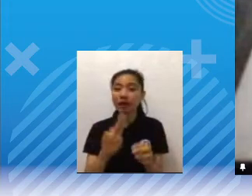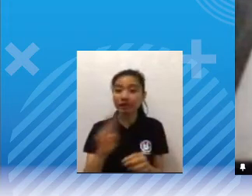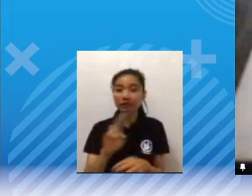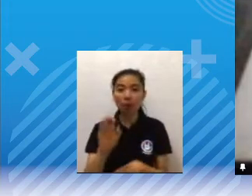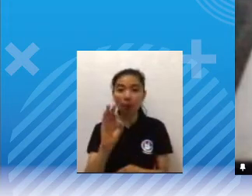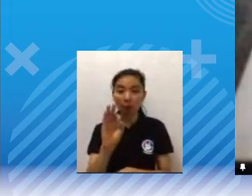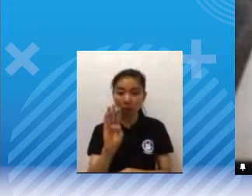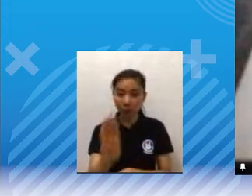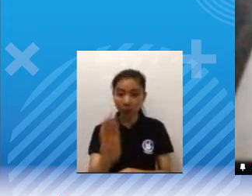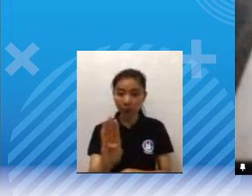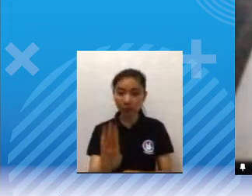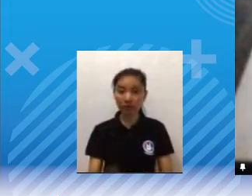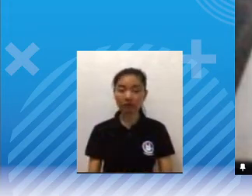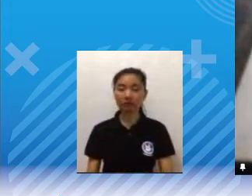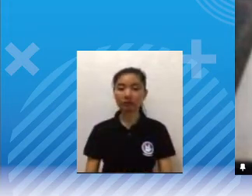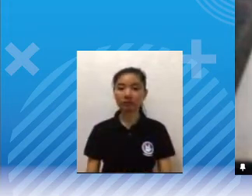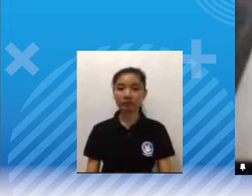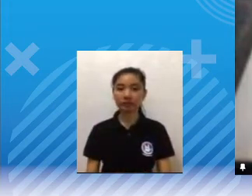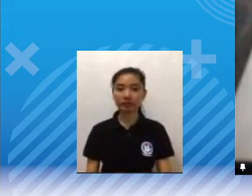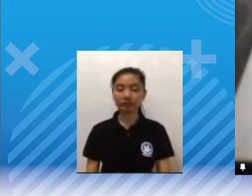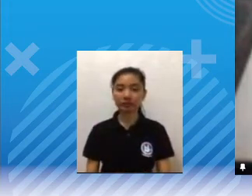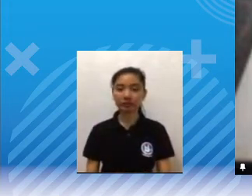So I guess